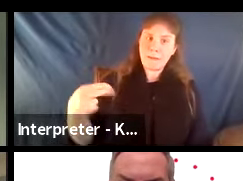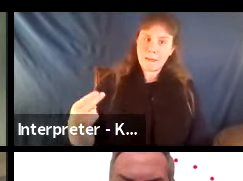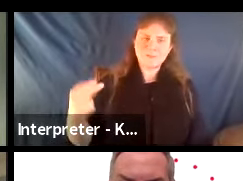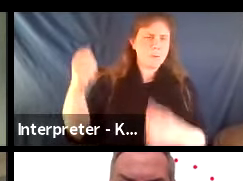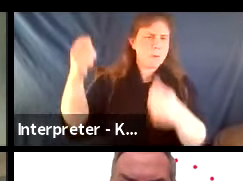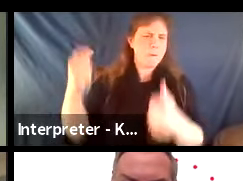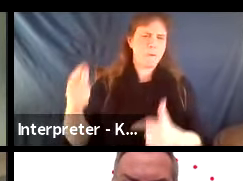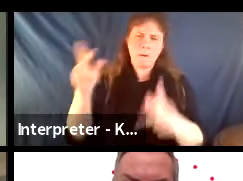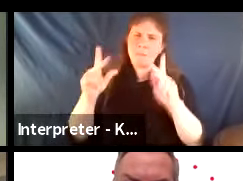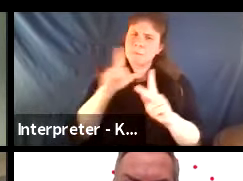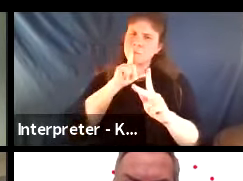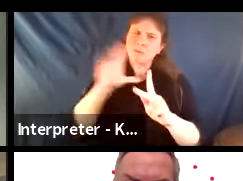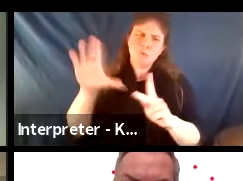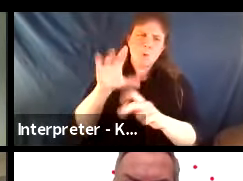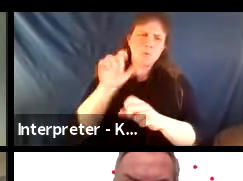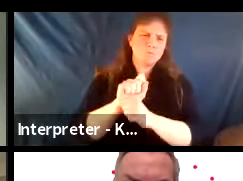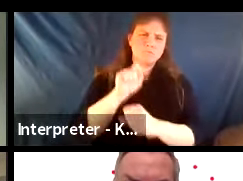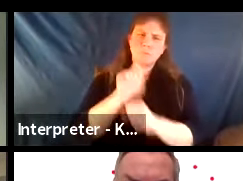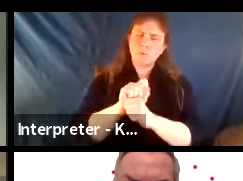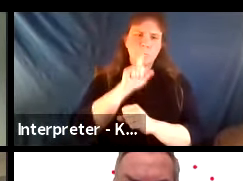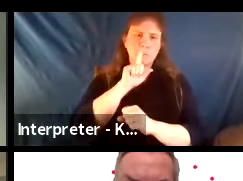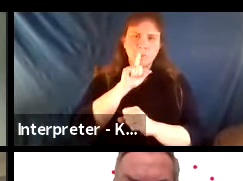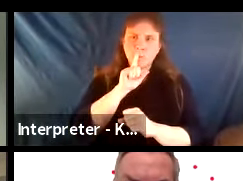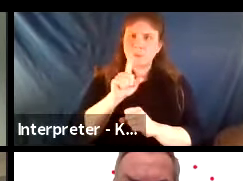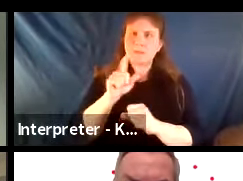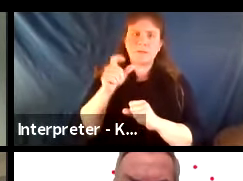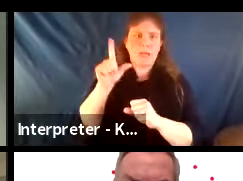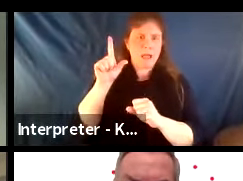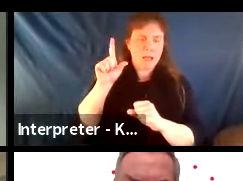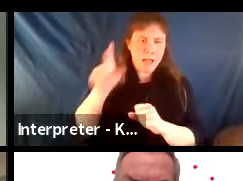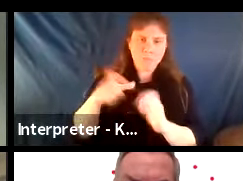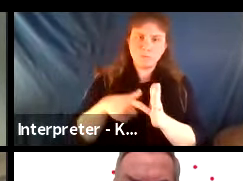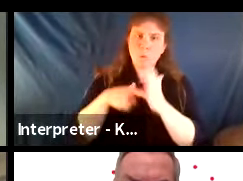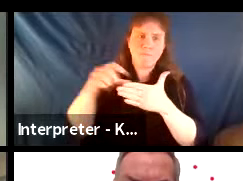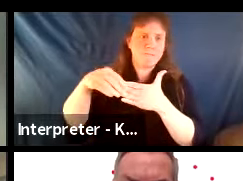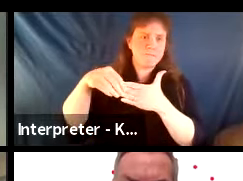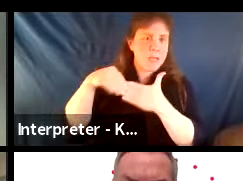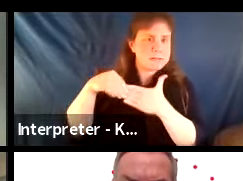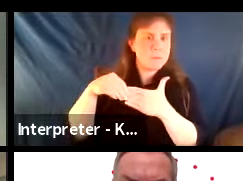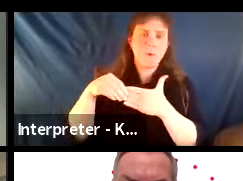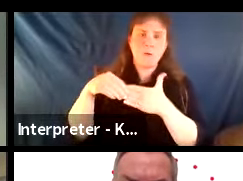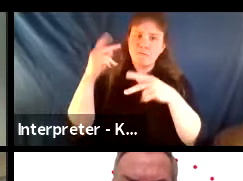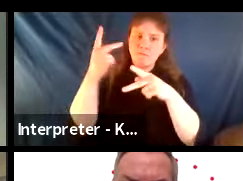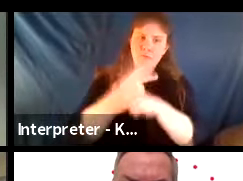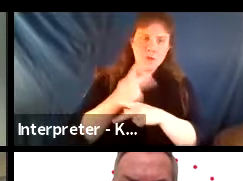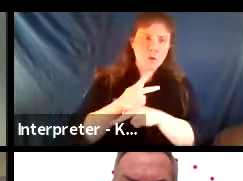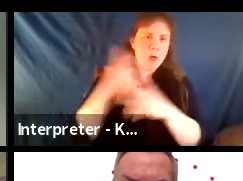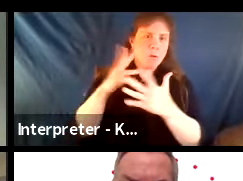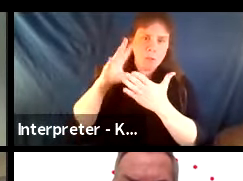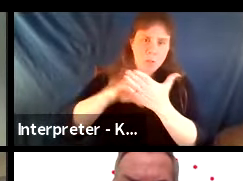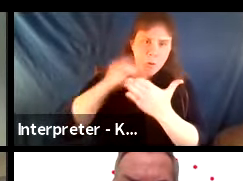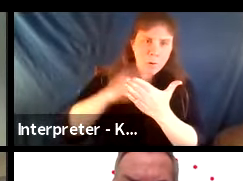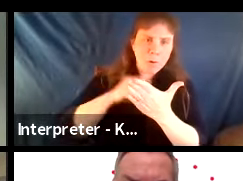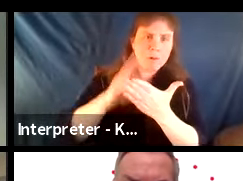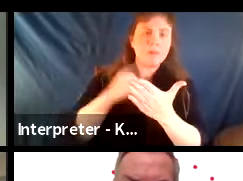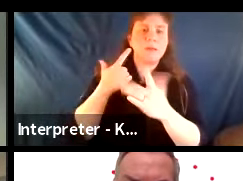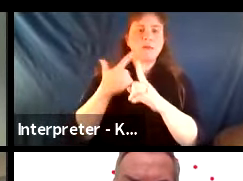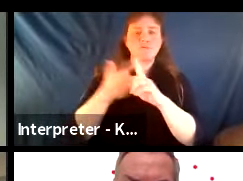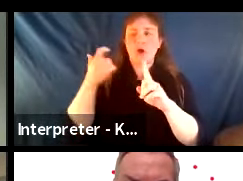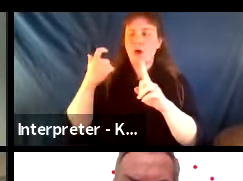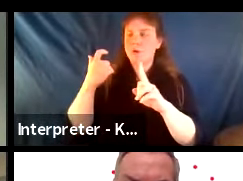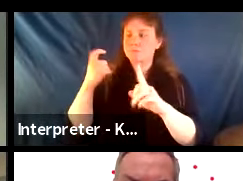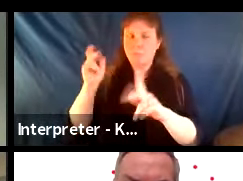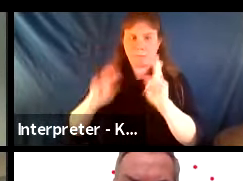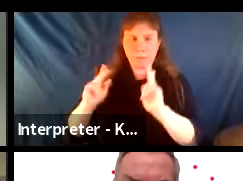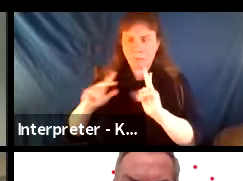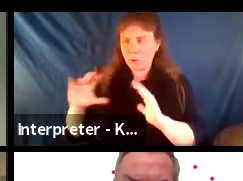truly building the plane while you're flying it and having to adapt to what you're learning from a population-based perspective. And I